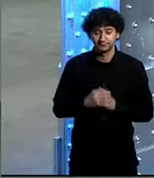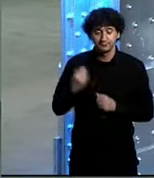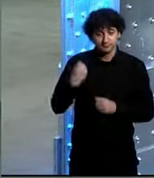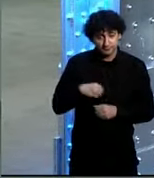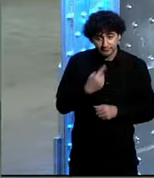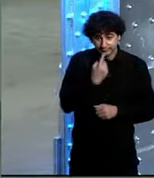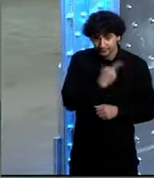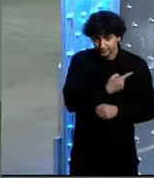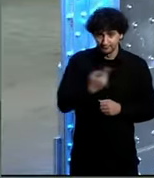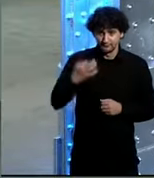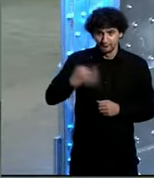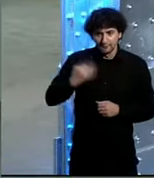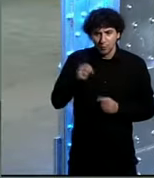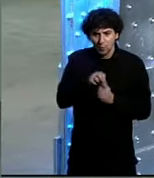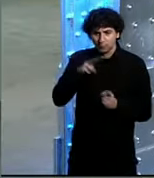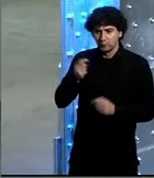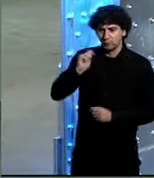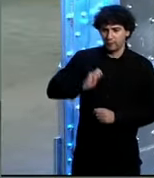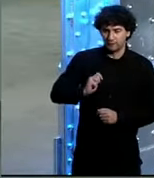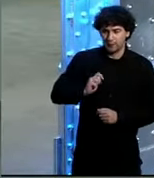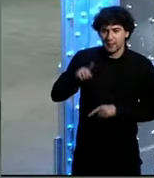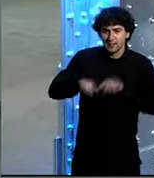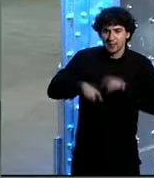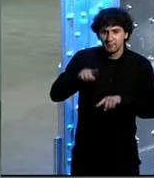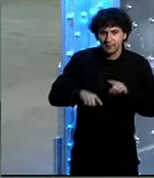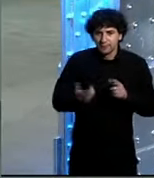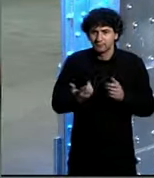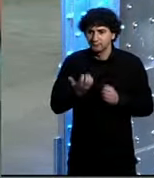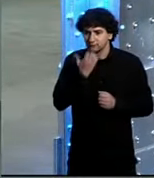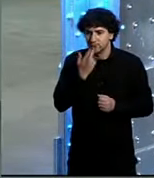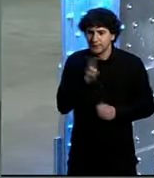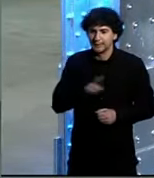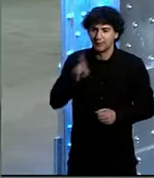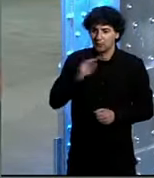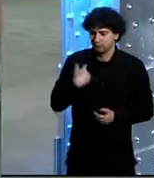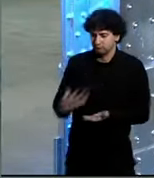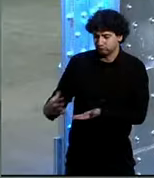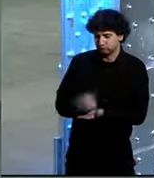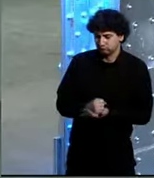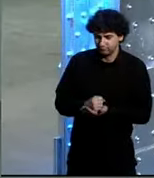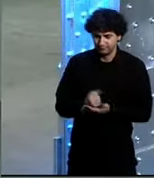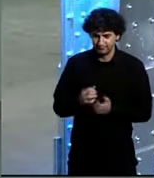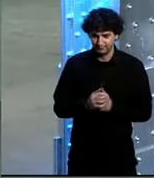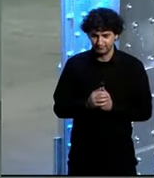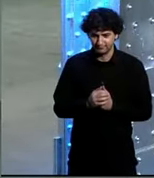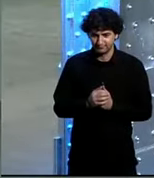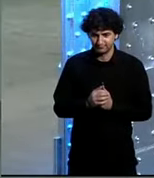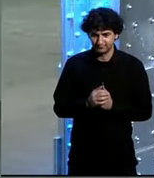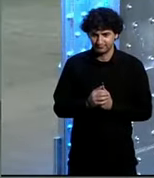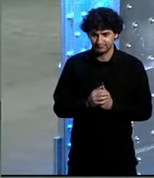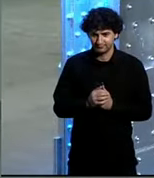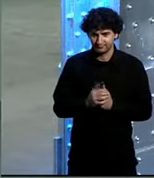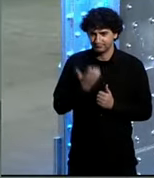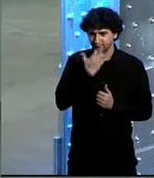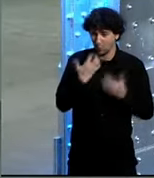prosumers, we are proactive consumers, and we are also producers. We need to take into account